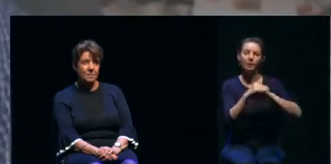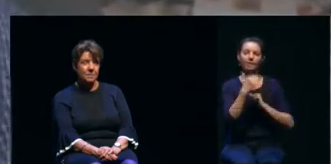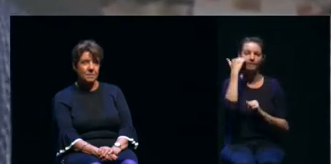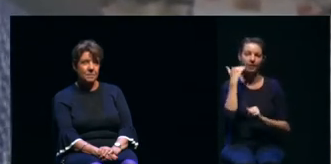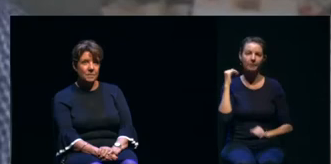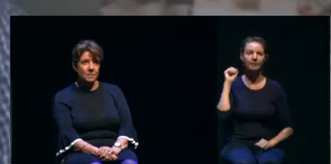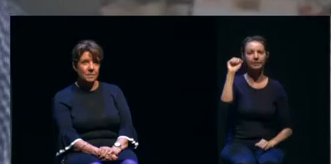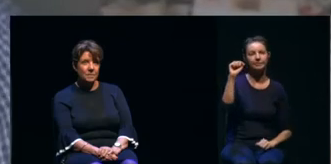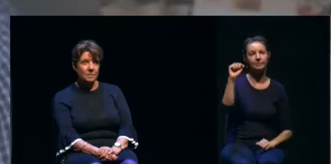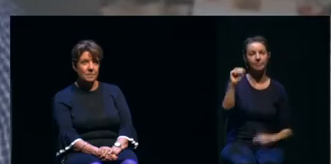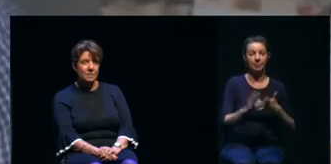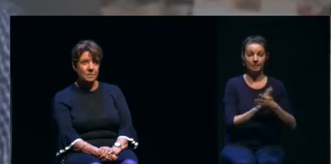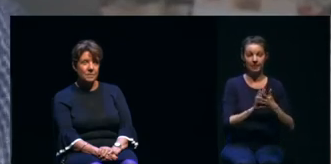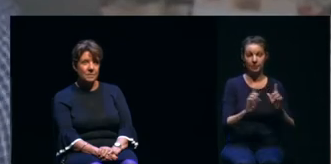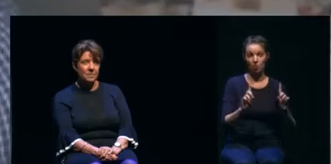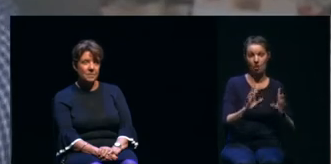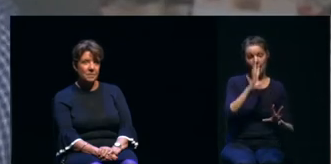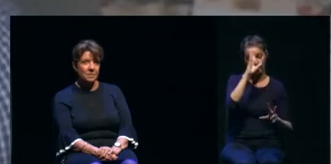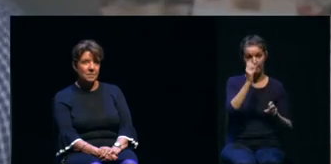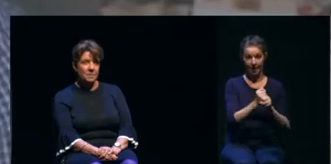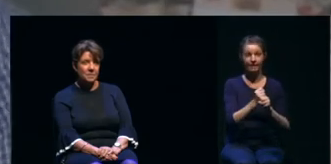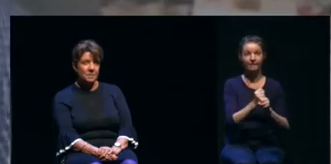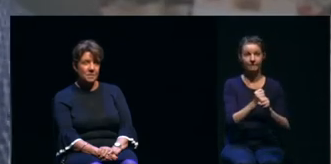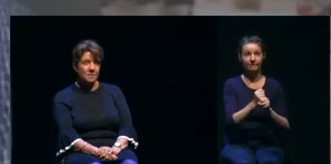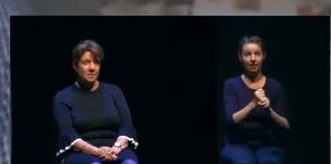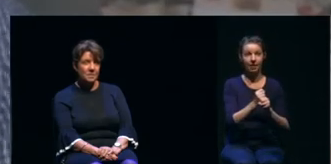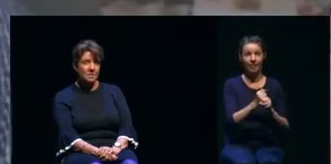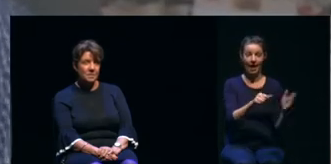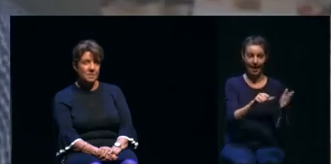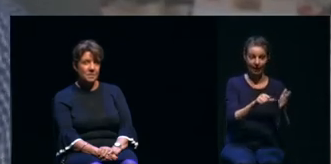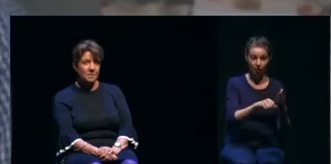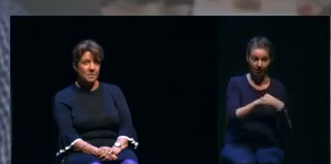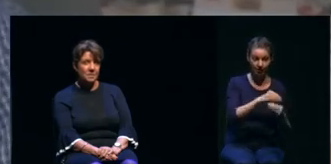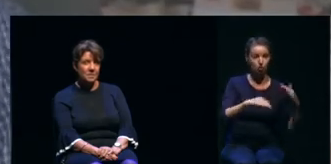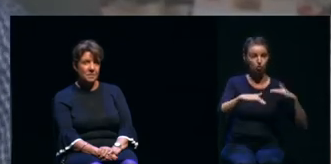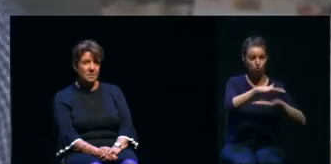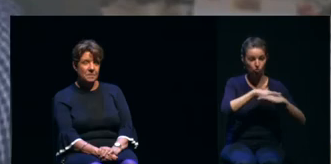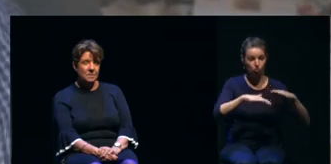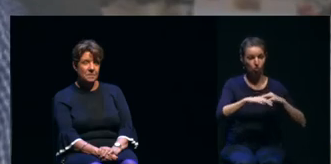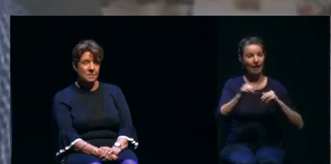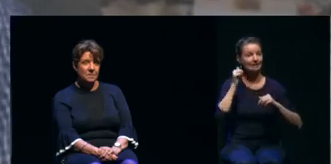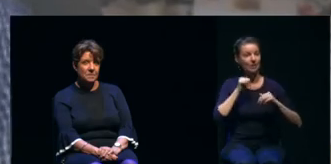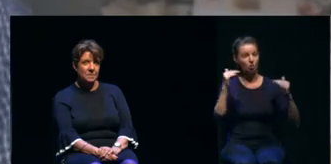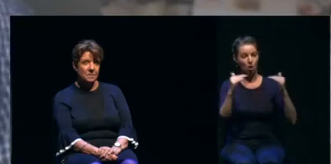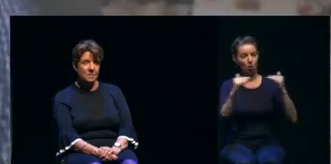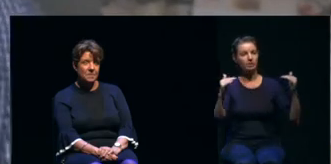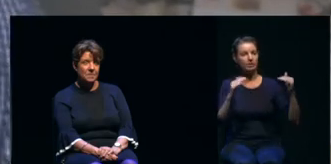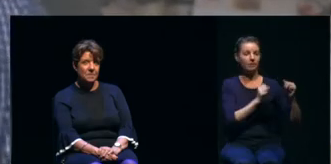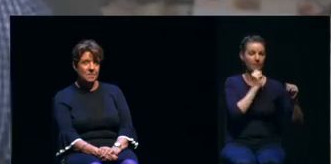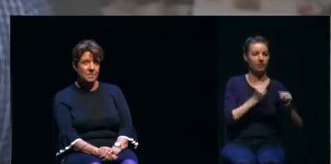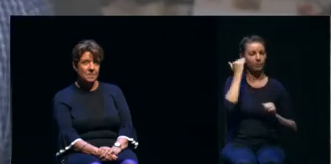you know, the definition of feminism being the belief in the economic, social, and sexual equality between the